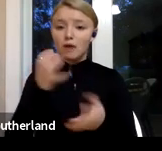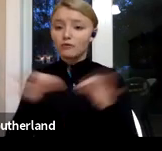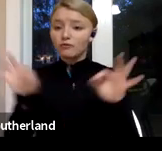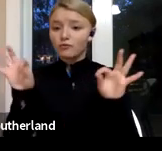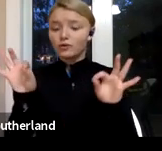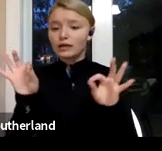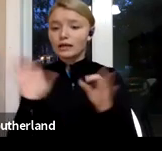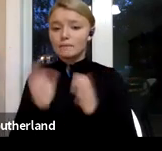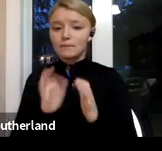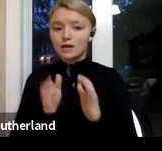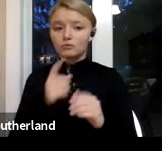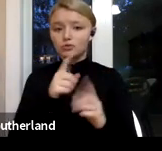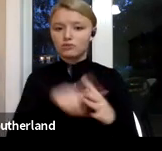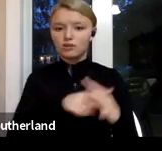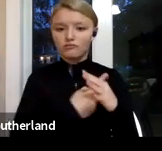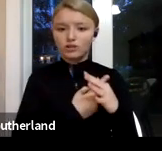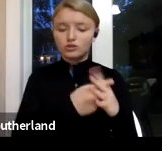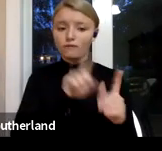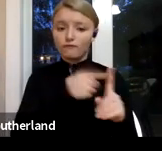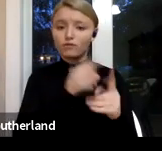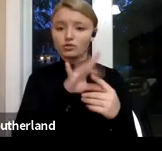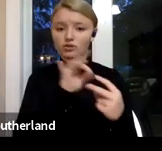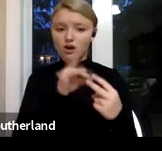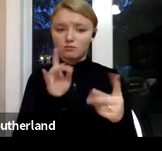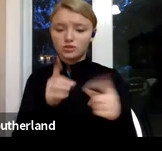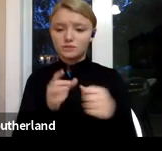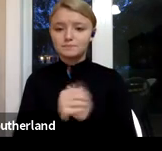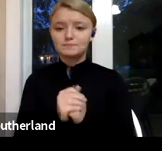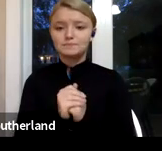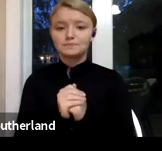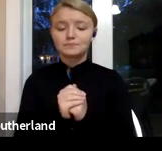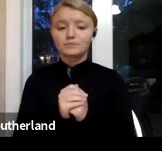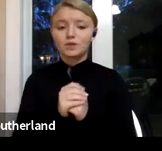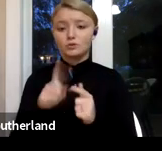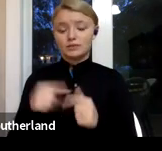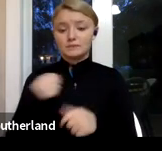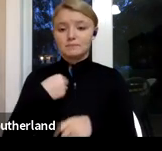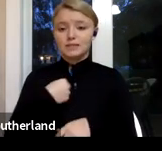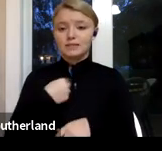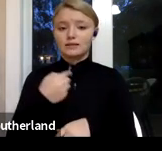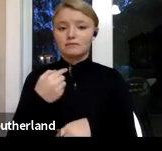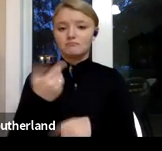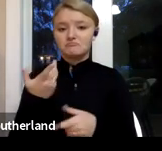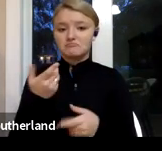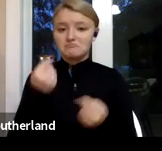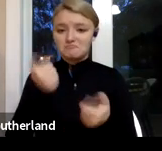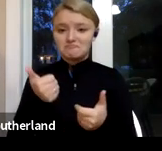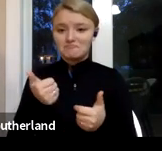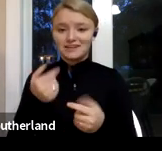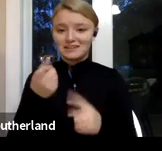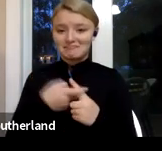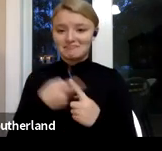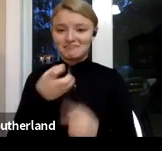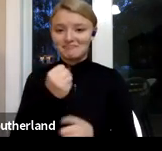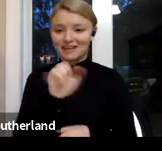original, you know, the first option. So to me, it's a no-brainer just to go ahead and get that